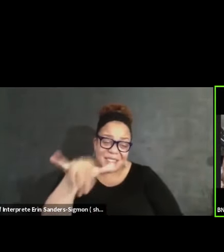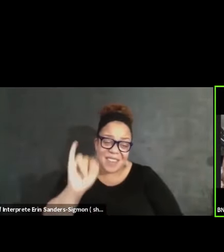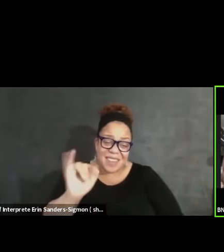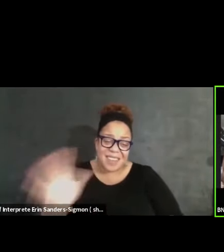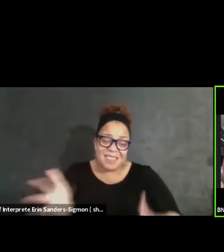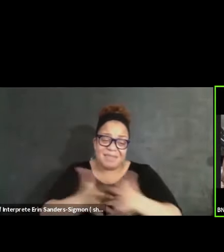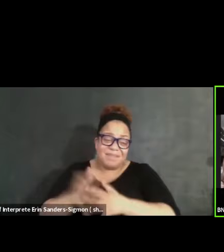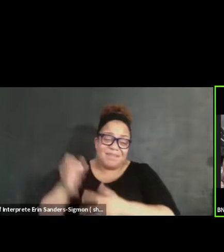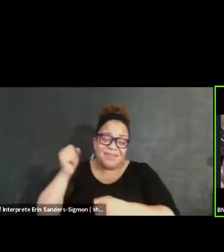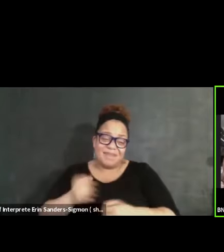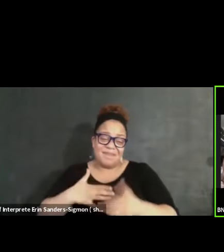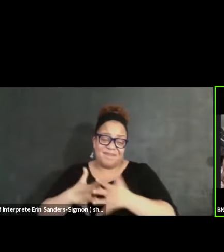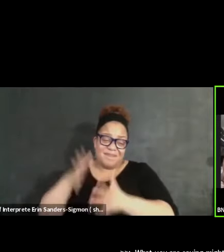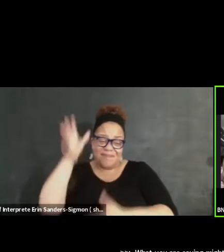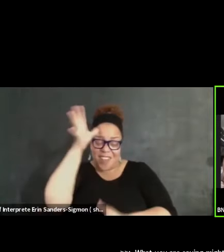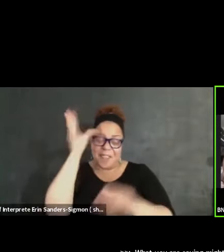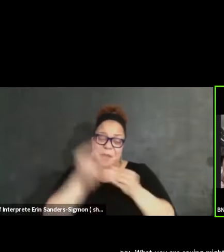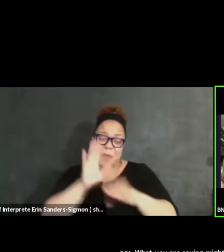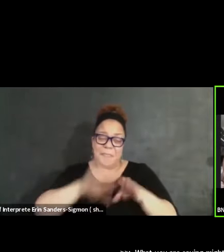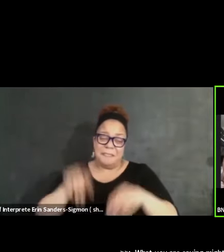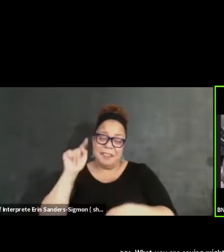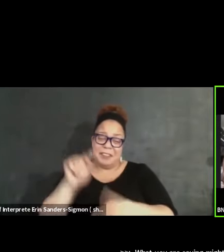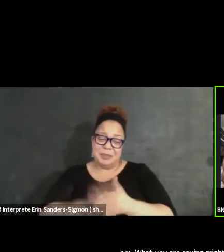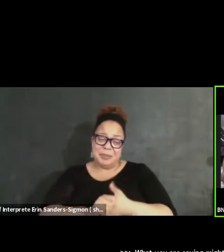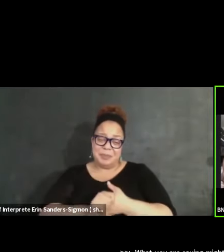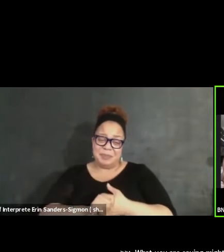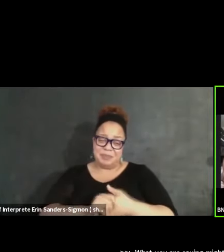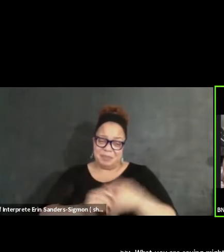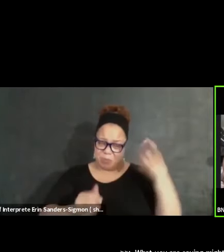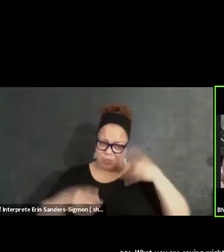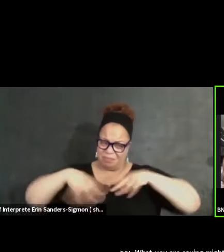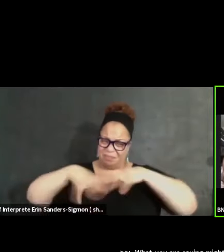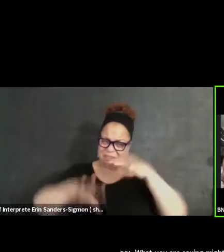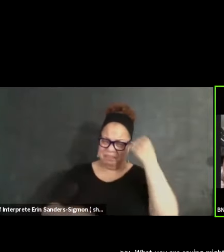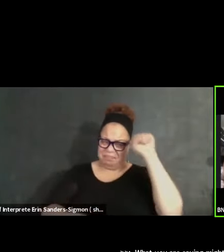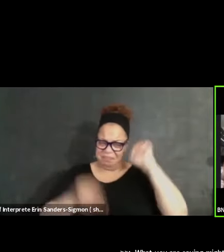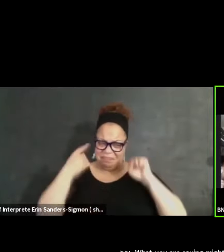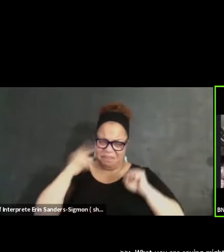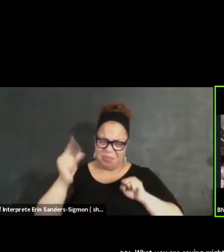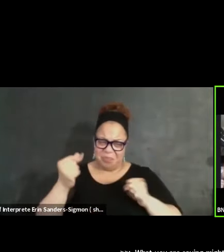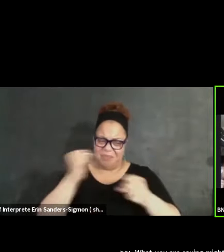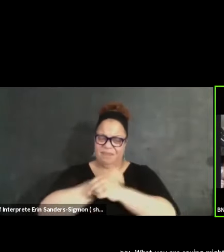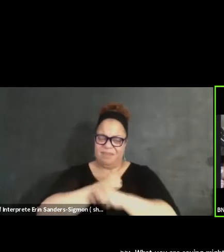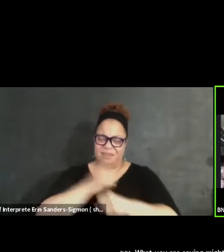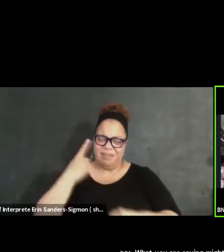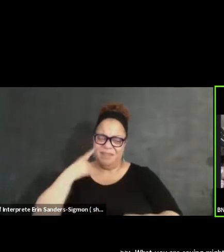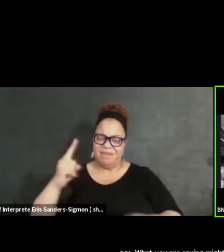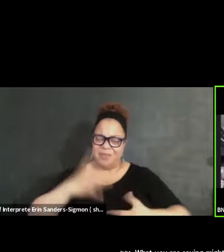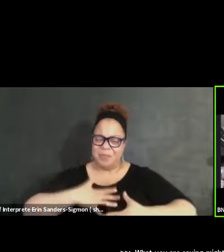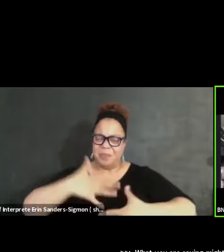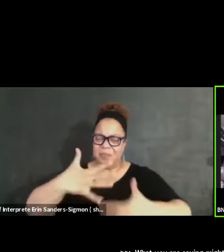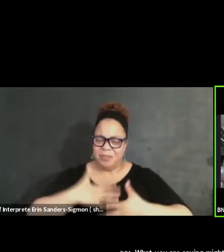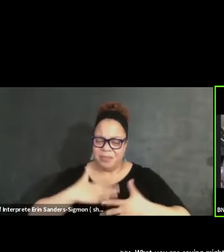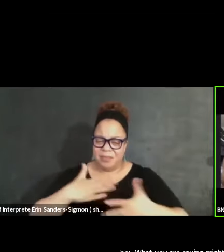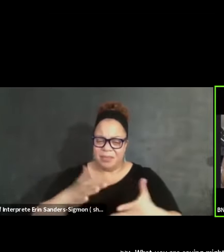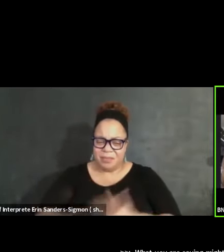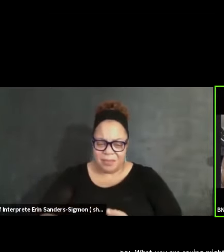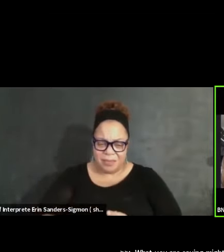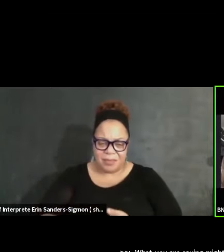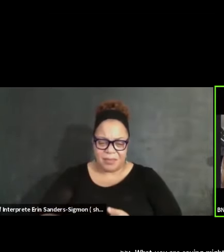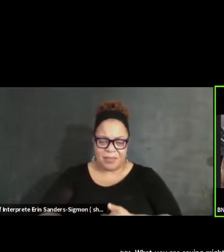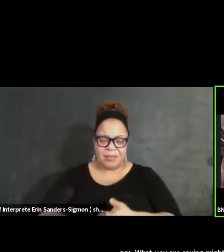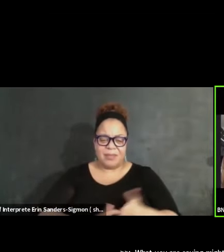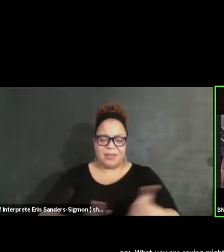you. Which is why we march, resist, and fight for room to breathe. Change is on the horizon, and your kind is a dying